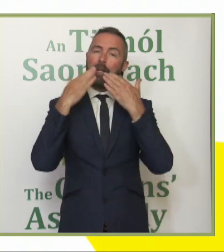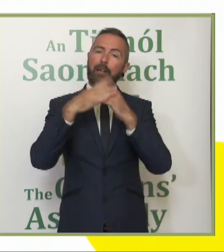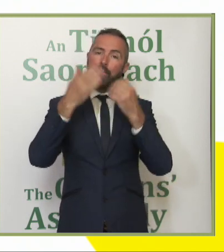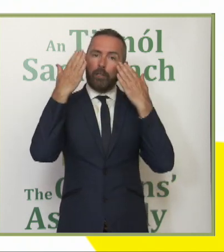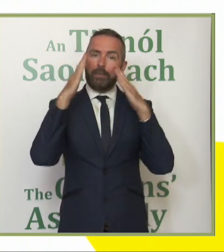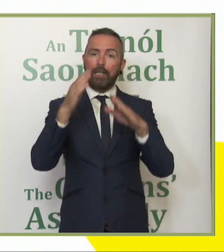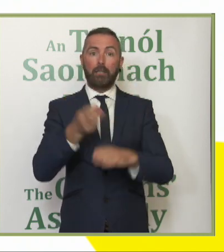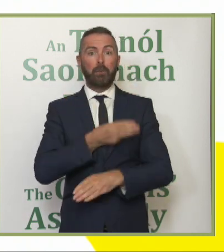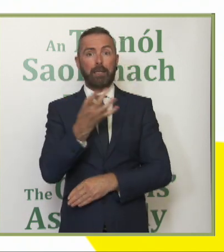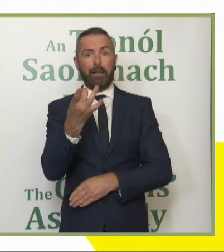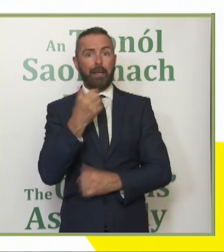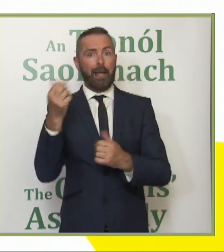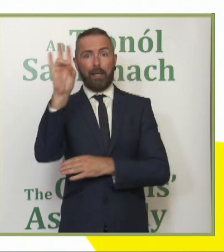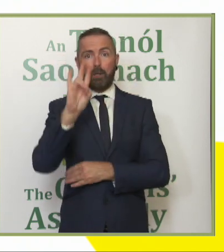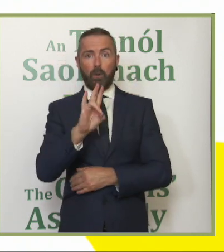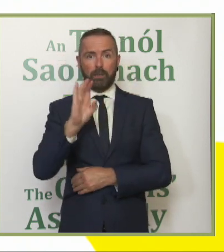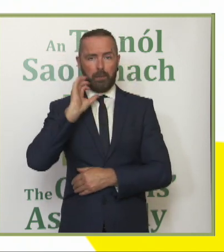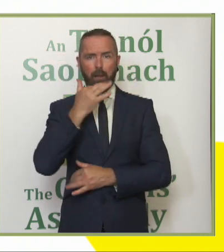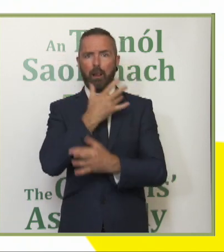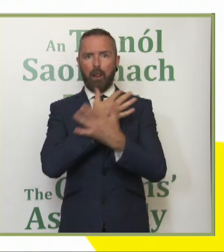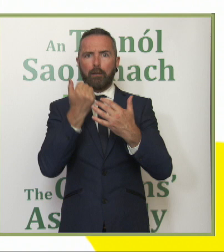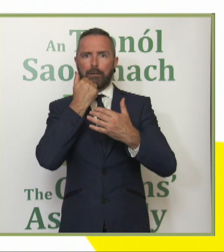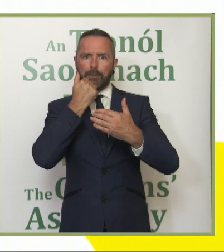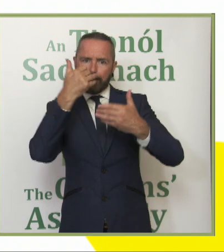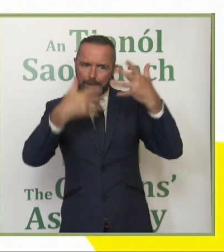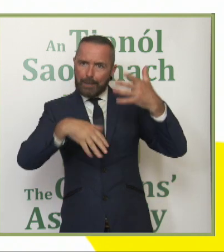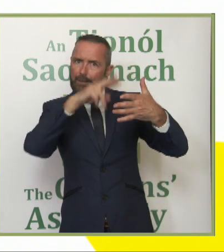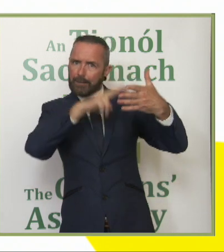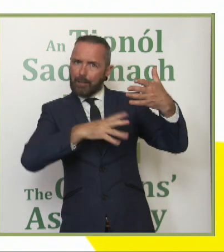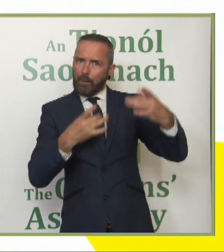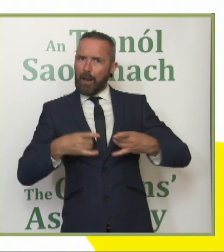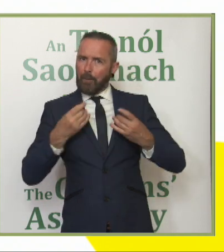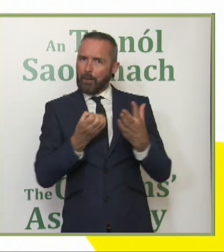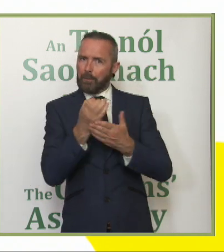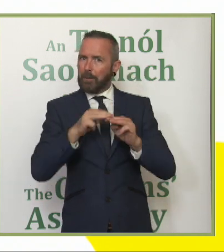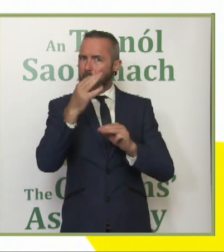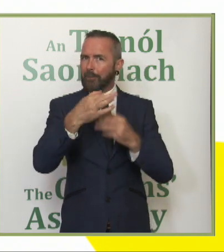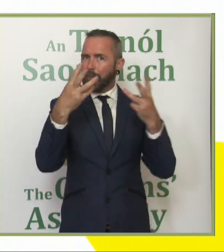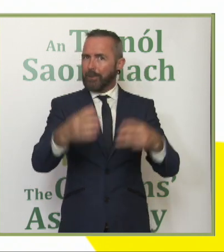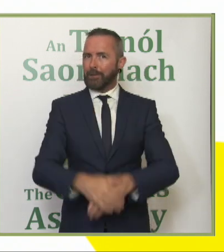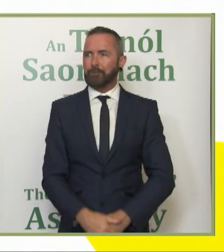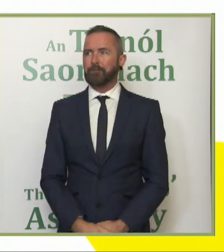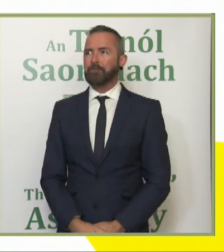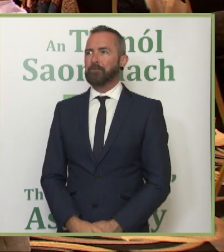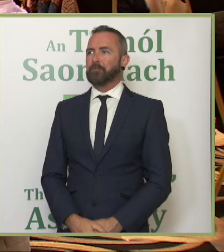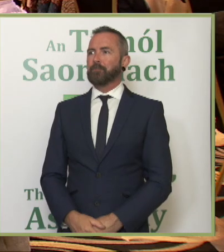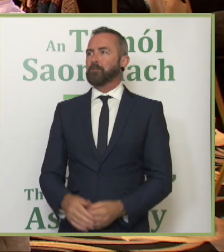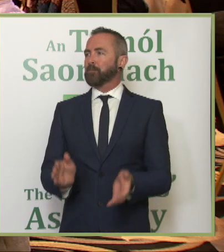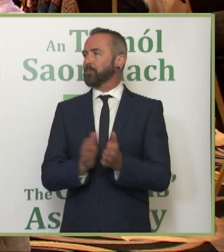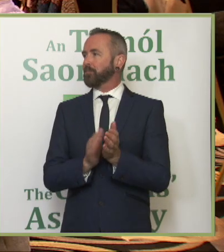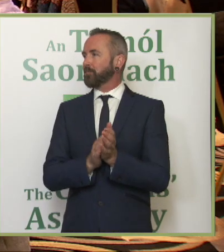and please do ask us any questions. There's a lot of statistics in there, so we're happy to explain them further. Okay.